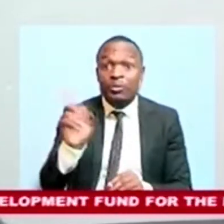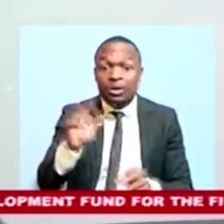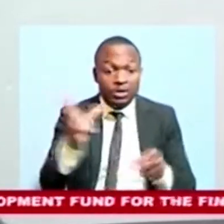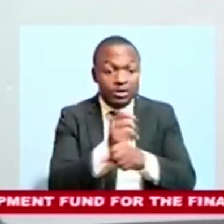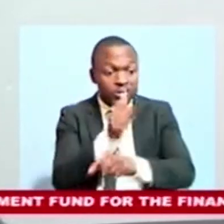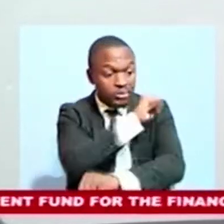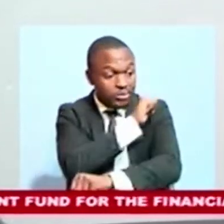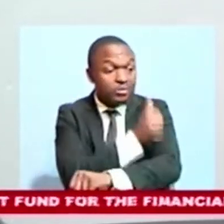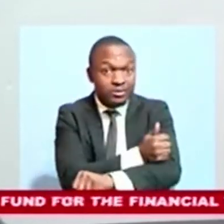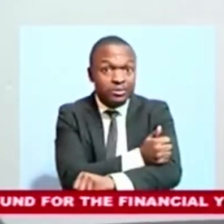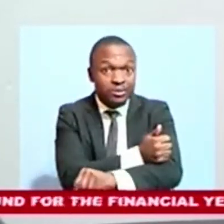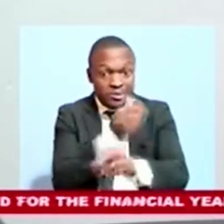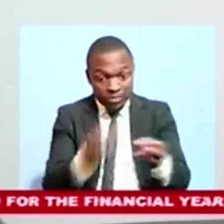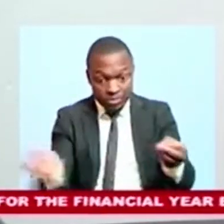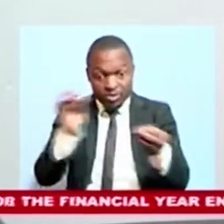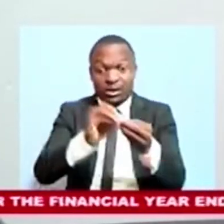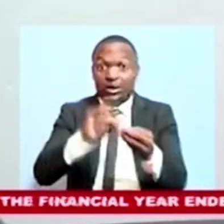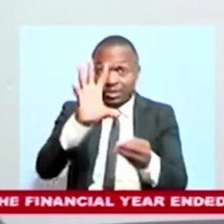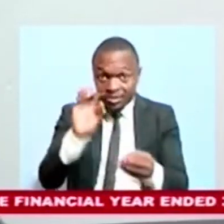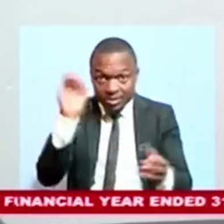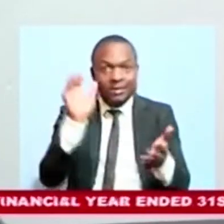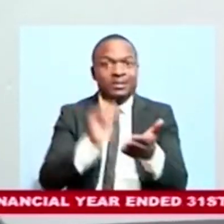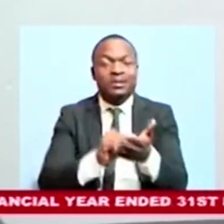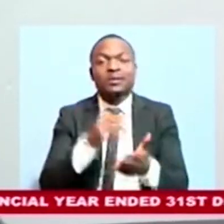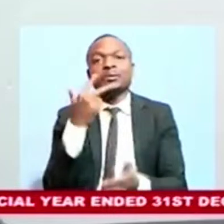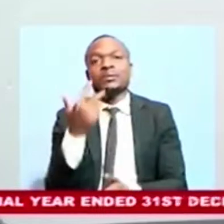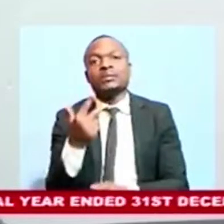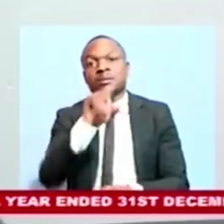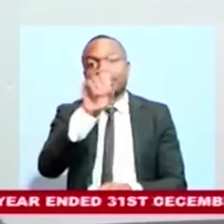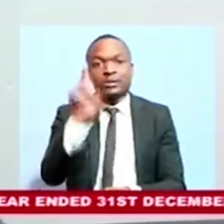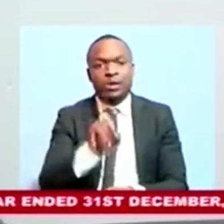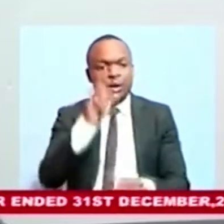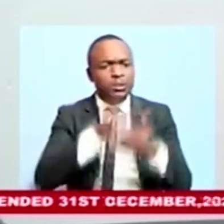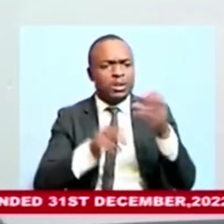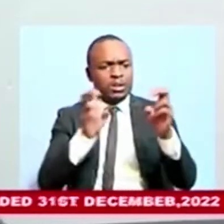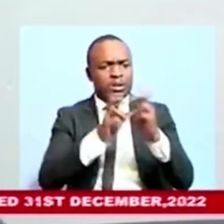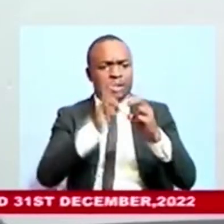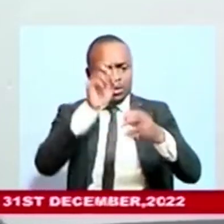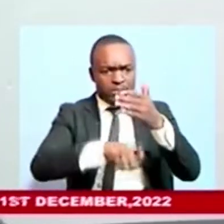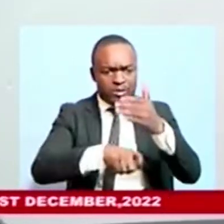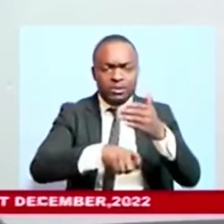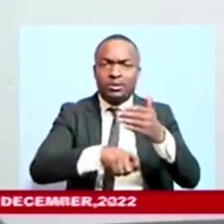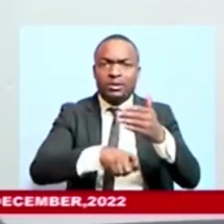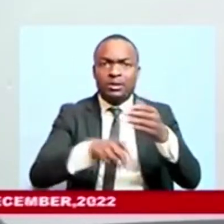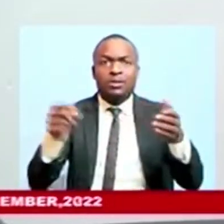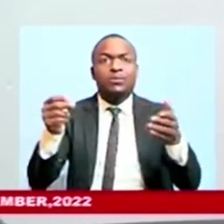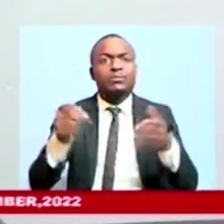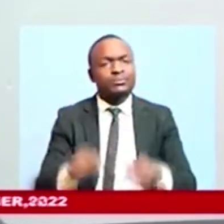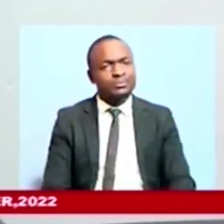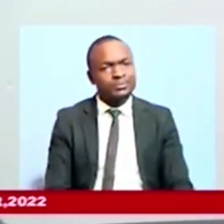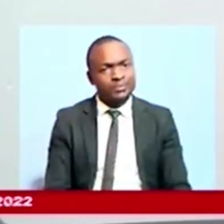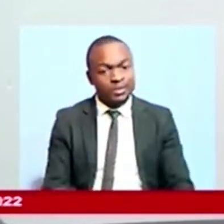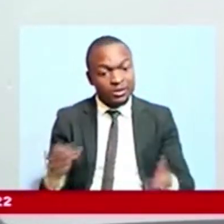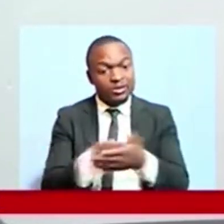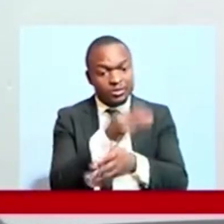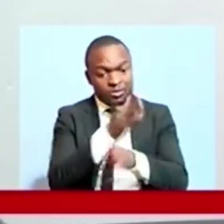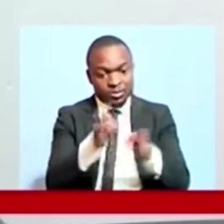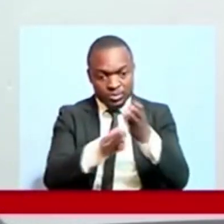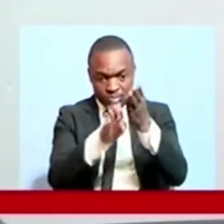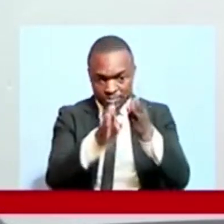authority for that 50,000? Number 3, what was the contract sum for the new contract?